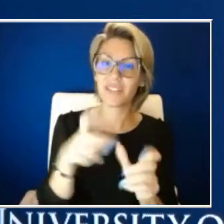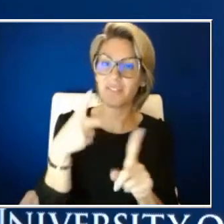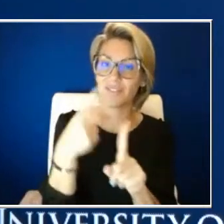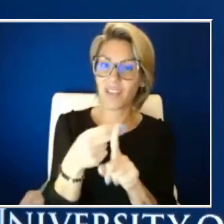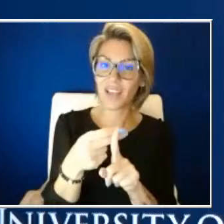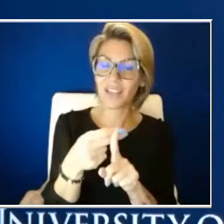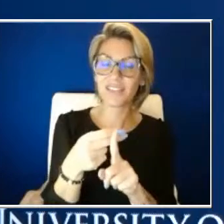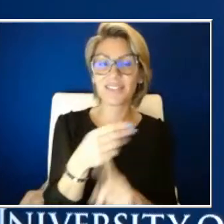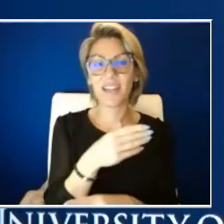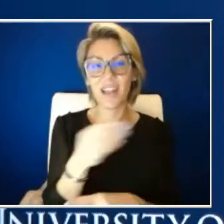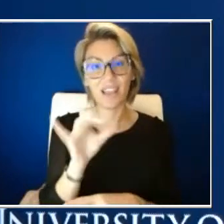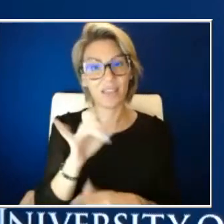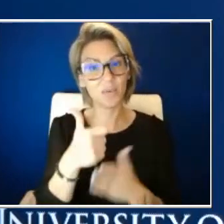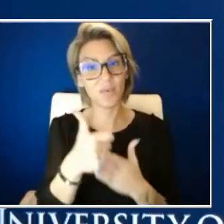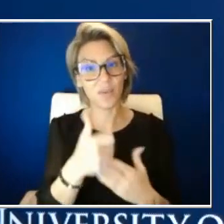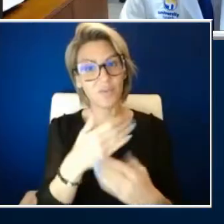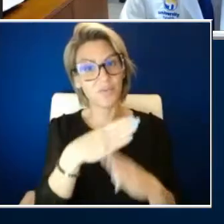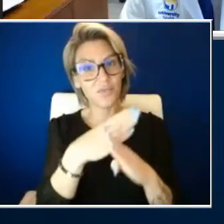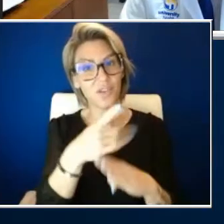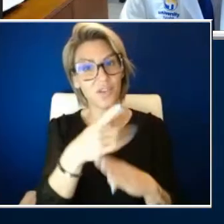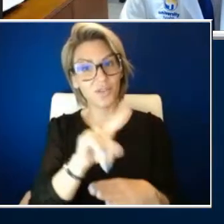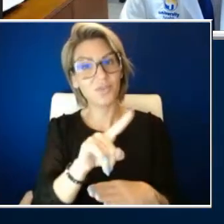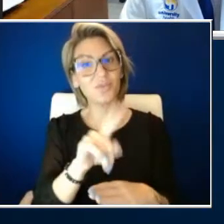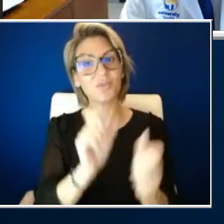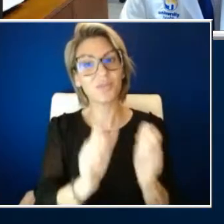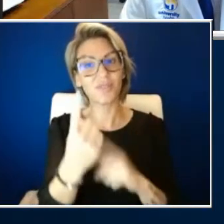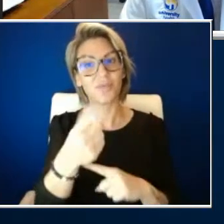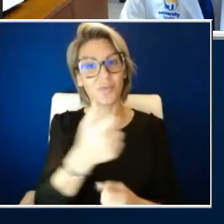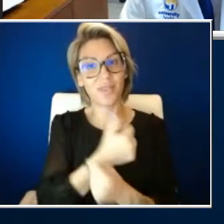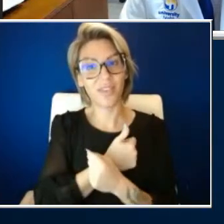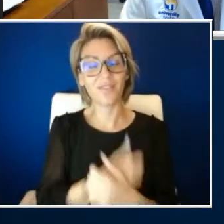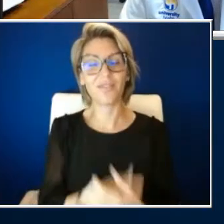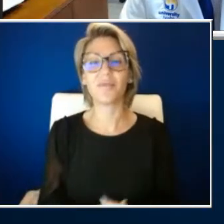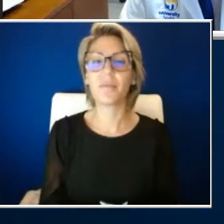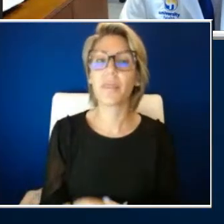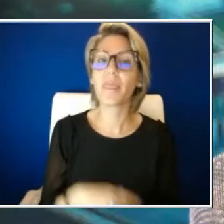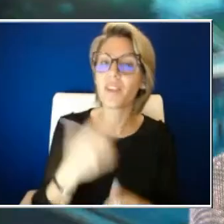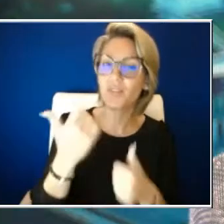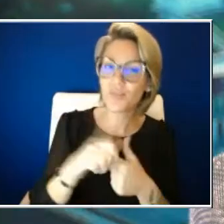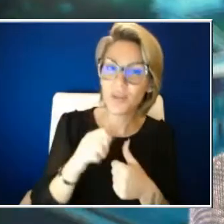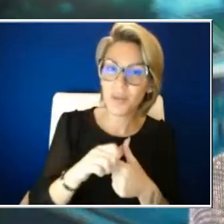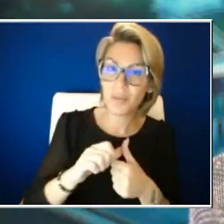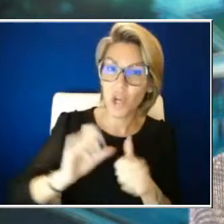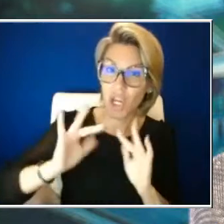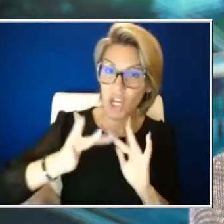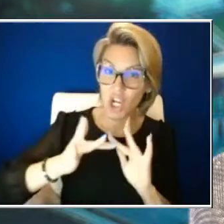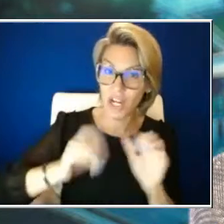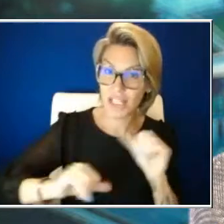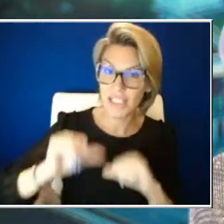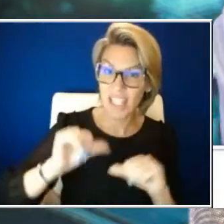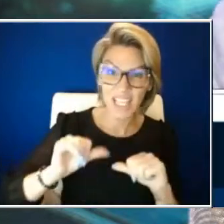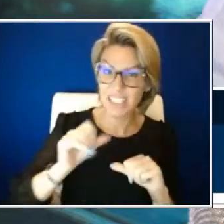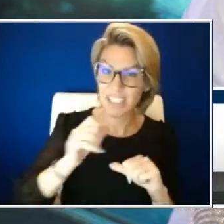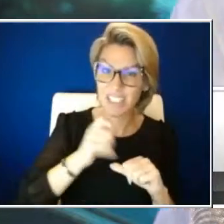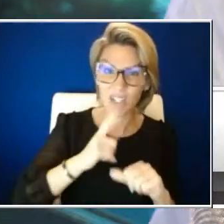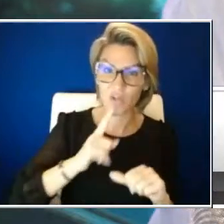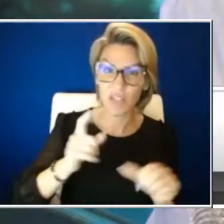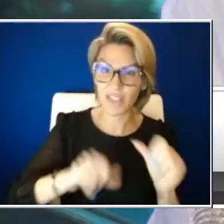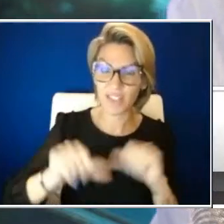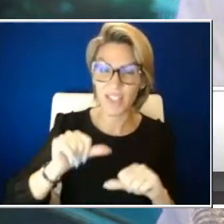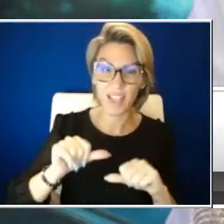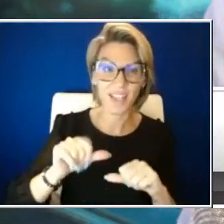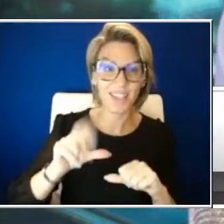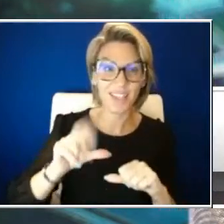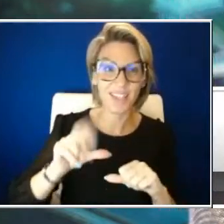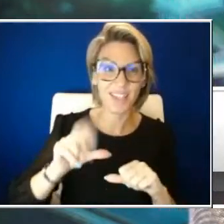and that will help protect you and your loved ones. Just remember that internet science is not really science. There are still people out there